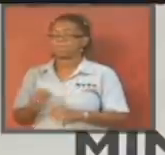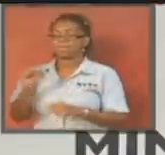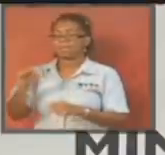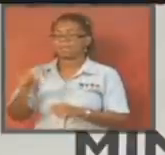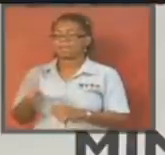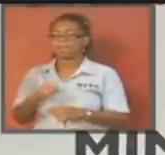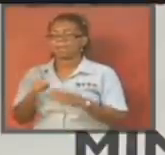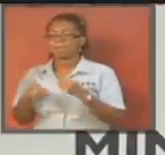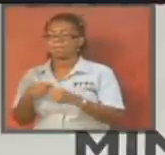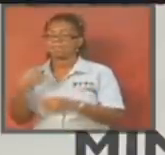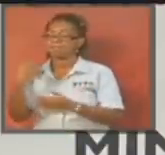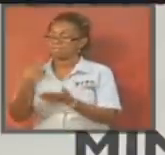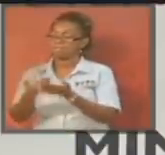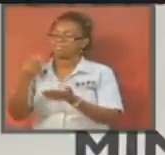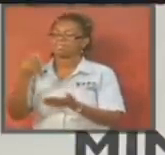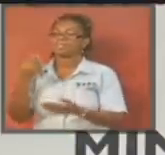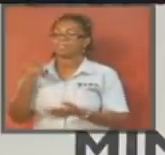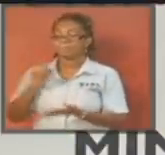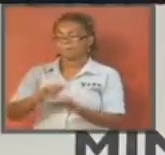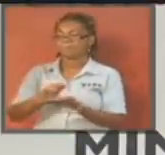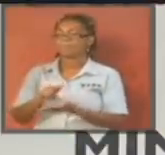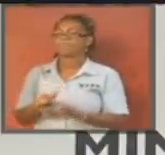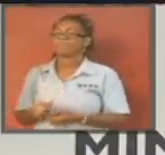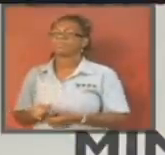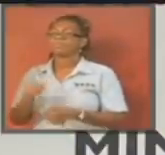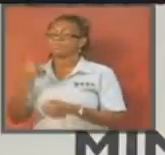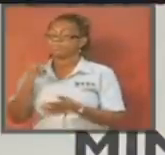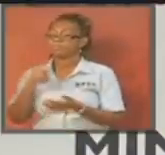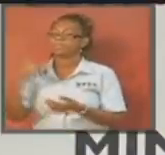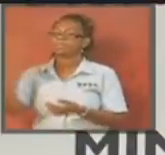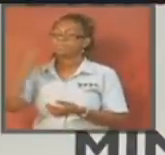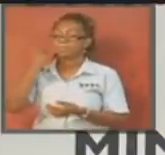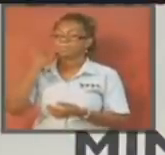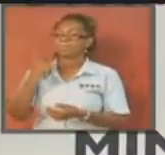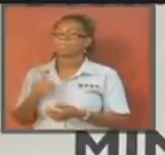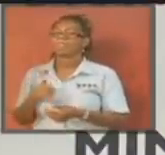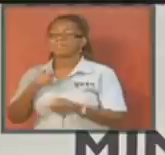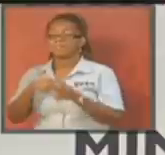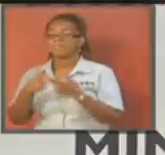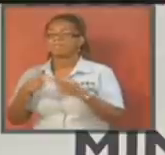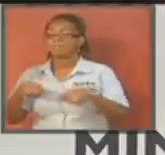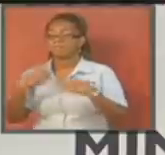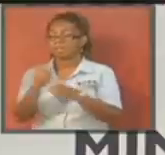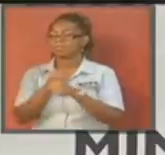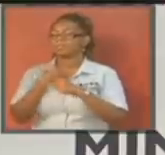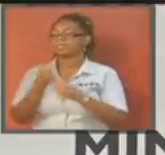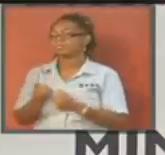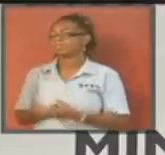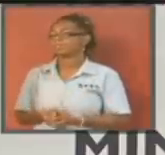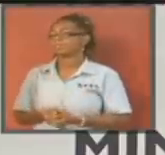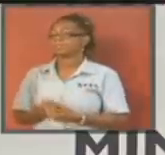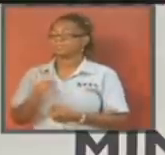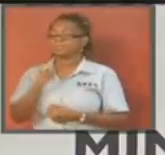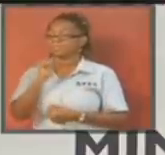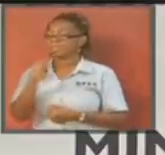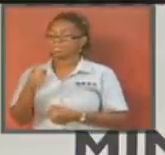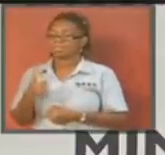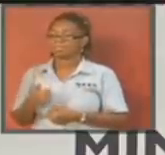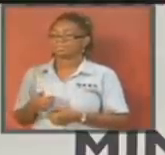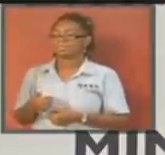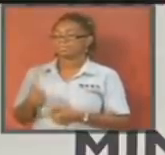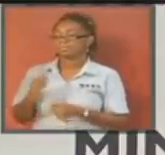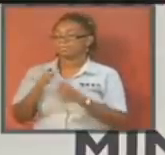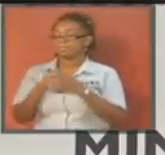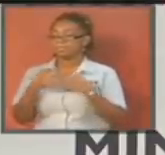that it was there, and she actually physically went to receive it. So that is the course of events that occurred. It's not that we weren't aware that it was coming, but when it